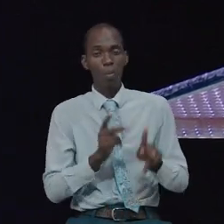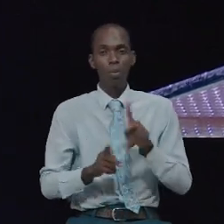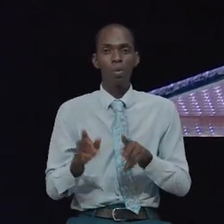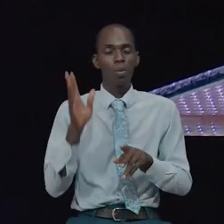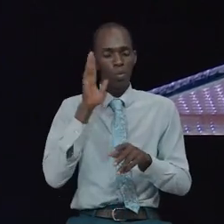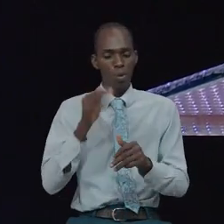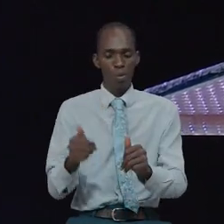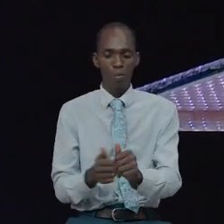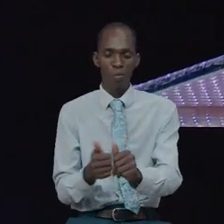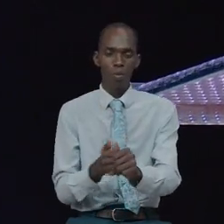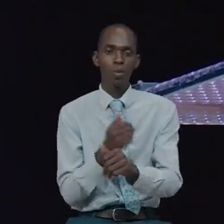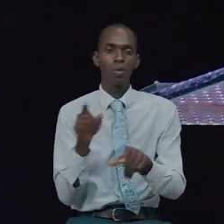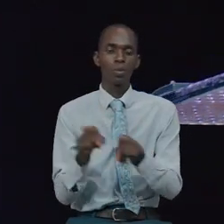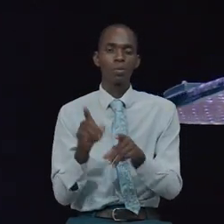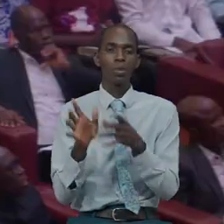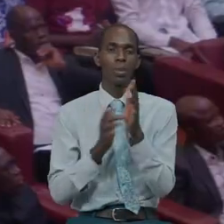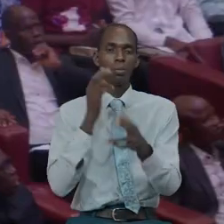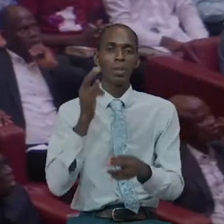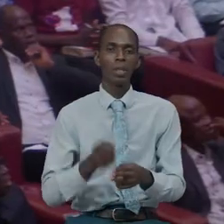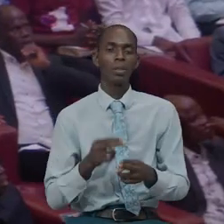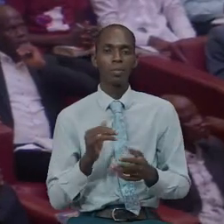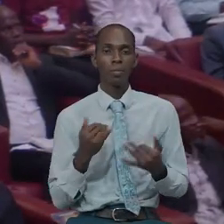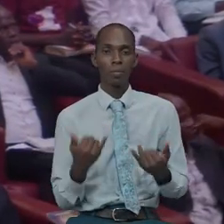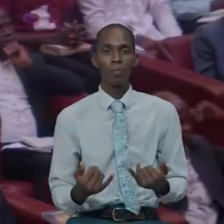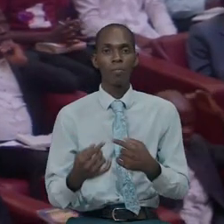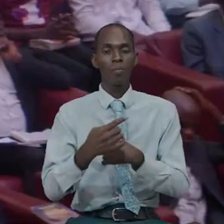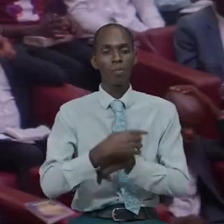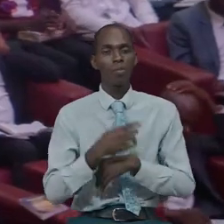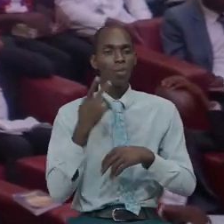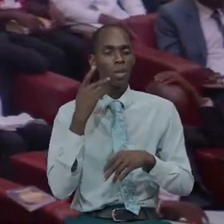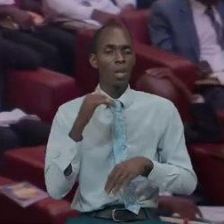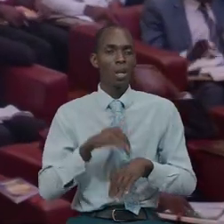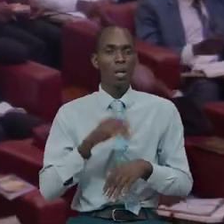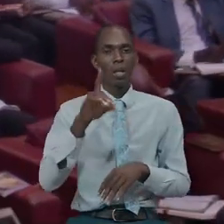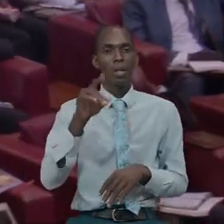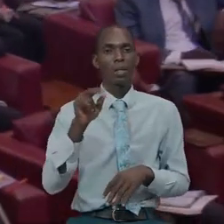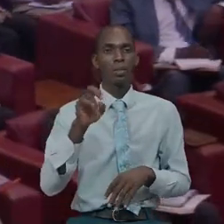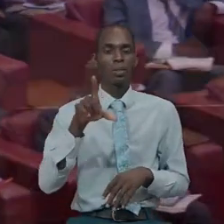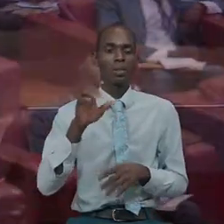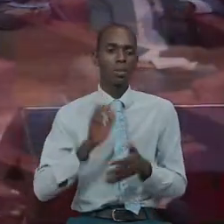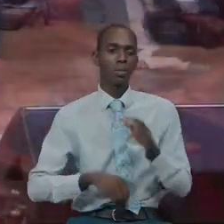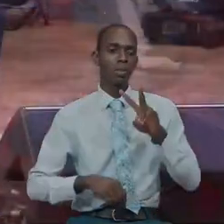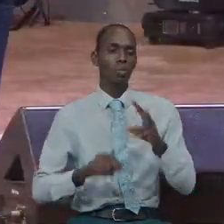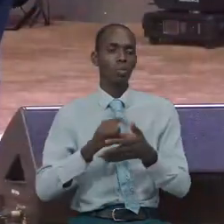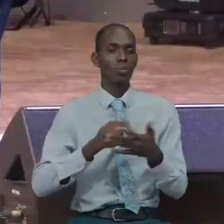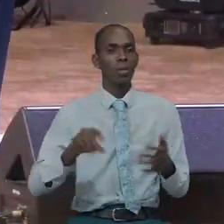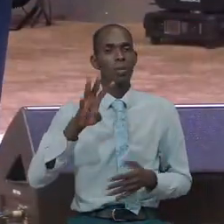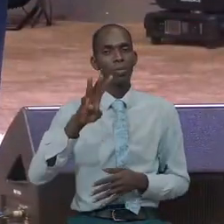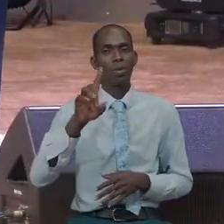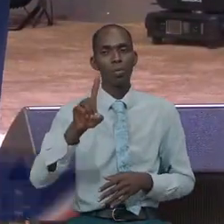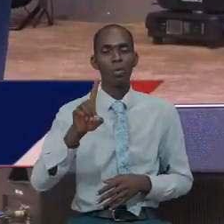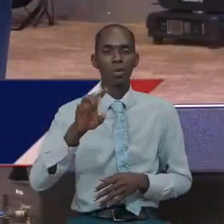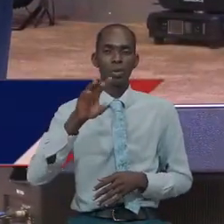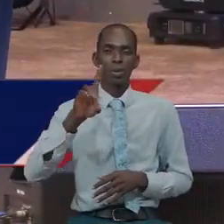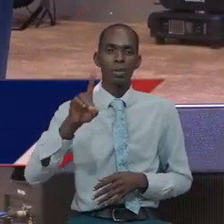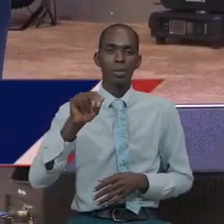the way as well in Jesus' name. Today we're coming to Daniel chapter 2. I'm reading from verse 41. In